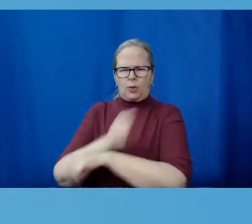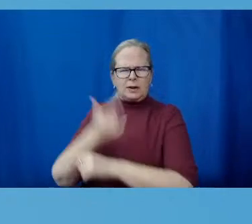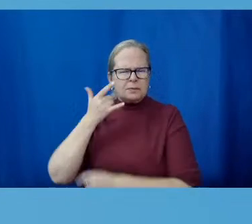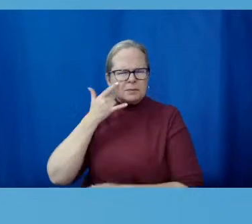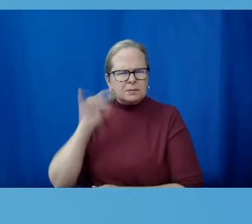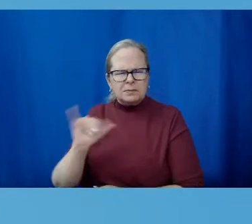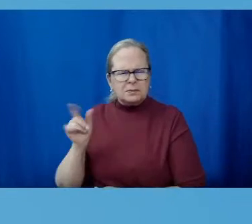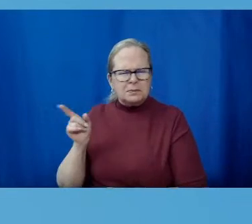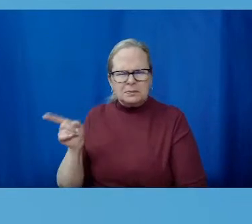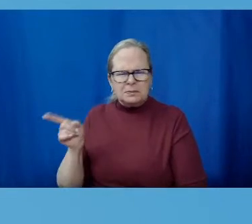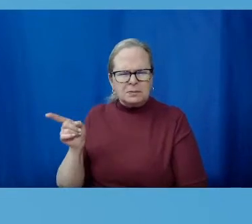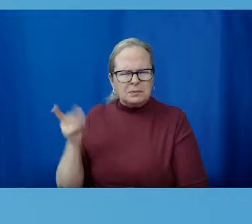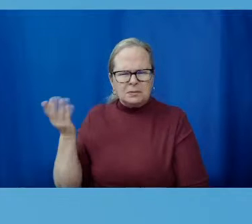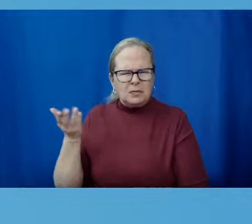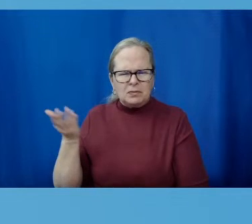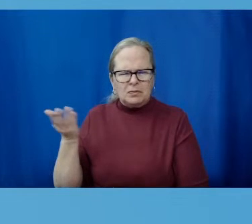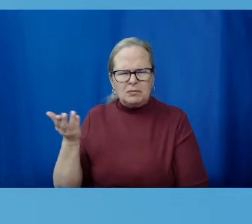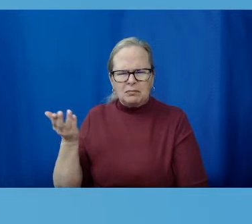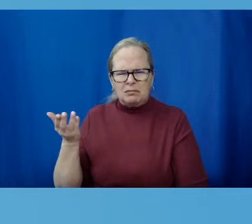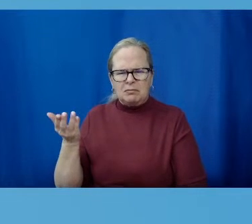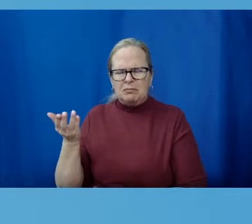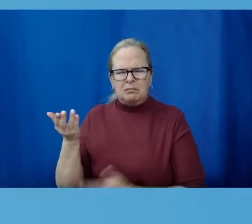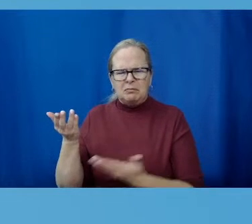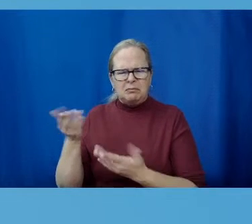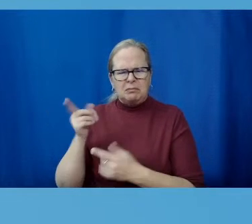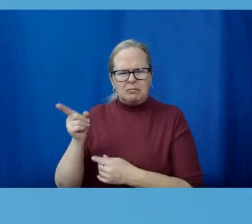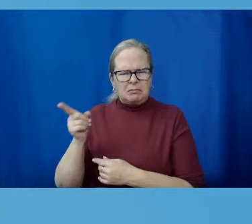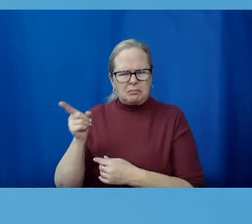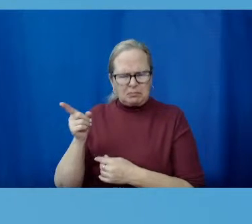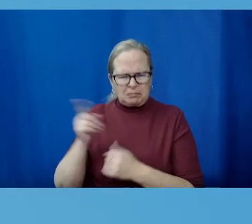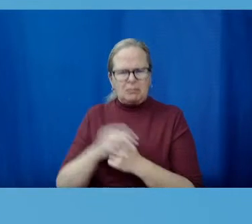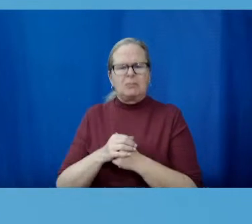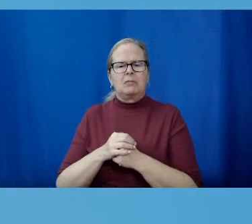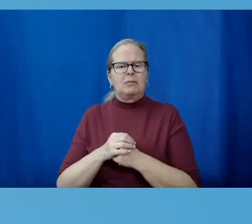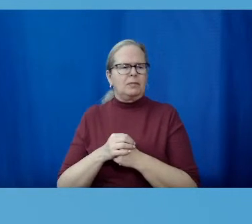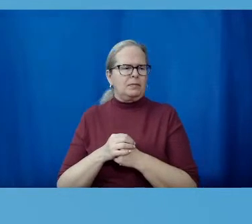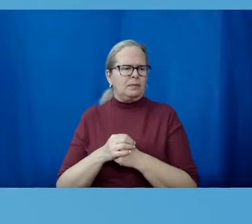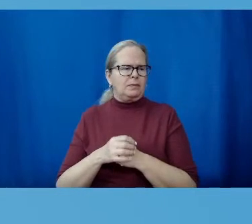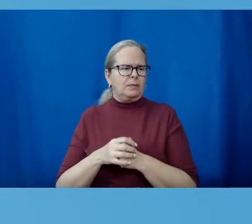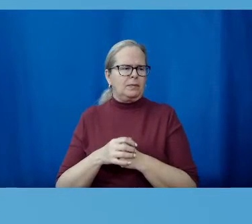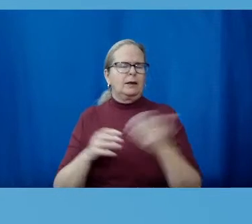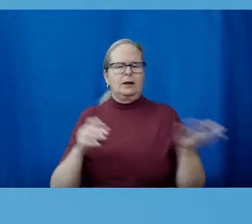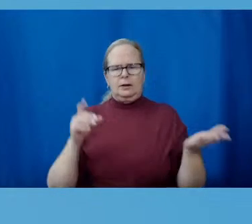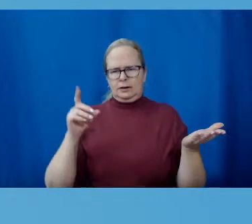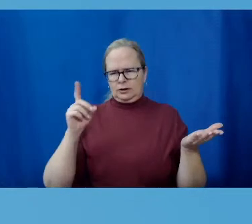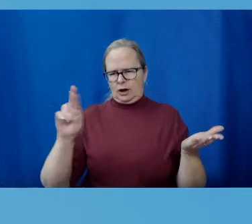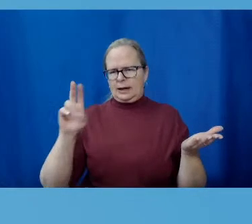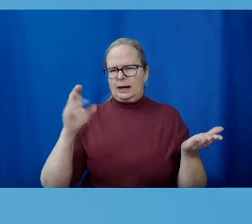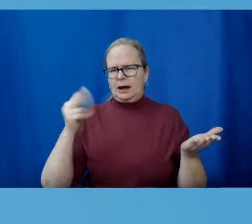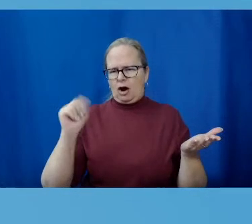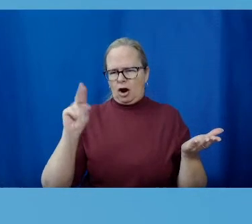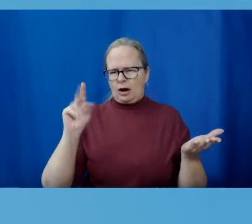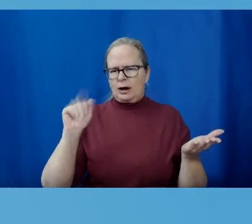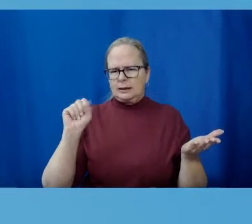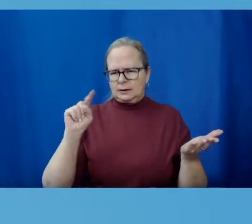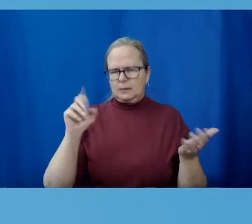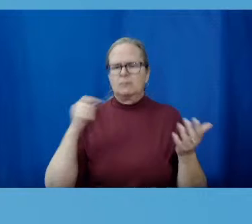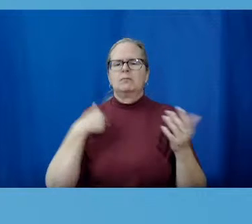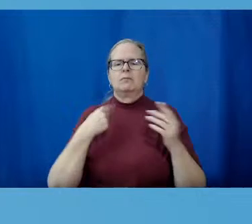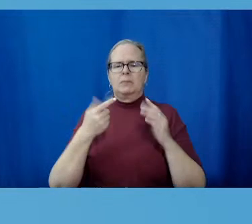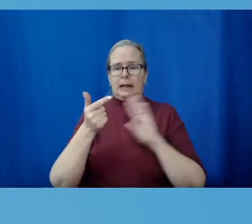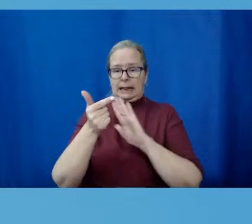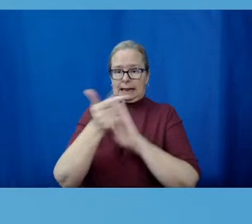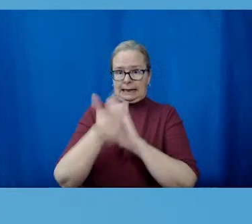I can start. I think legally she has powers in the Act to pass public health